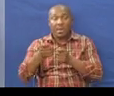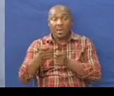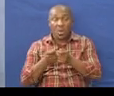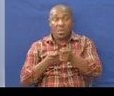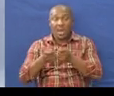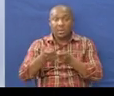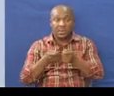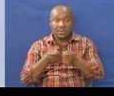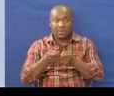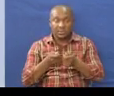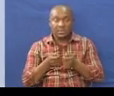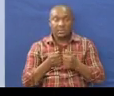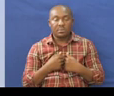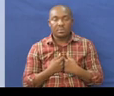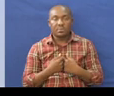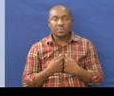conducting